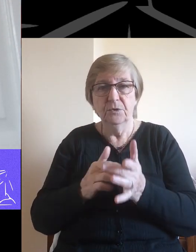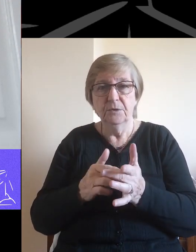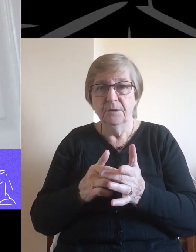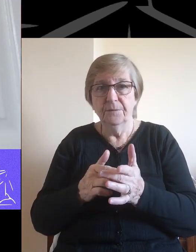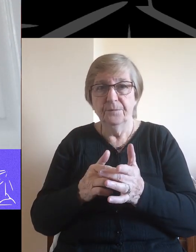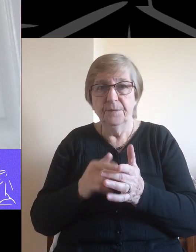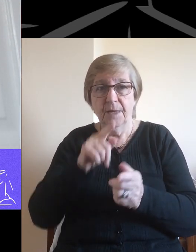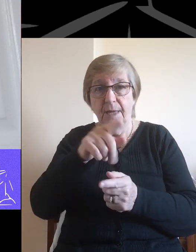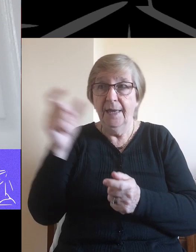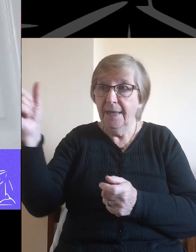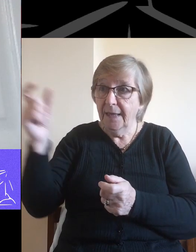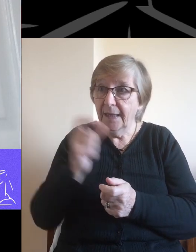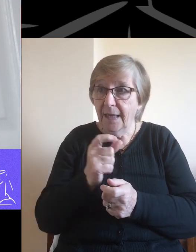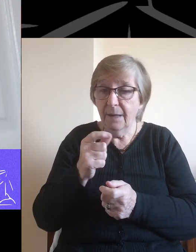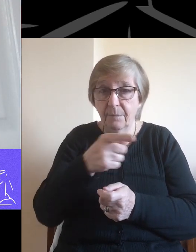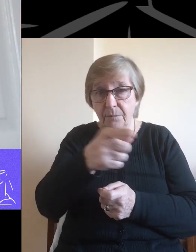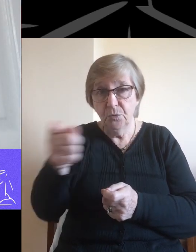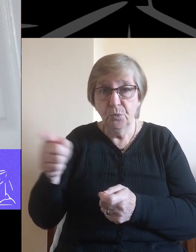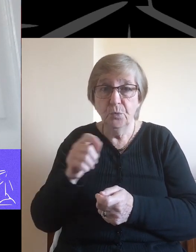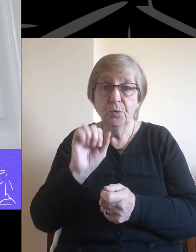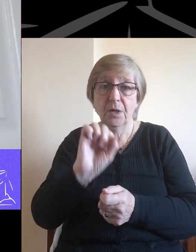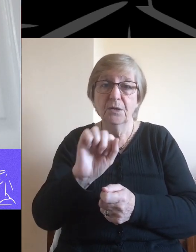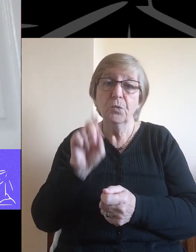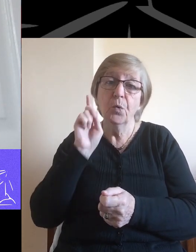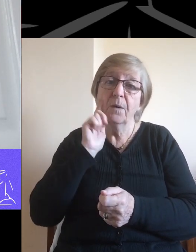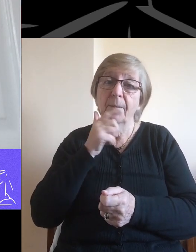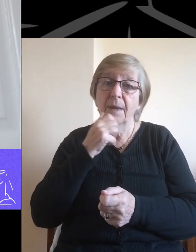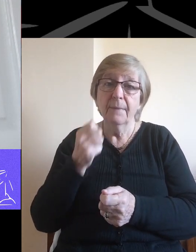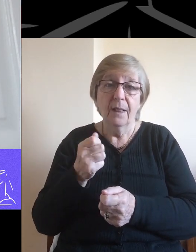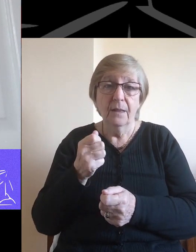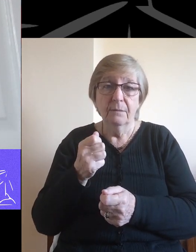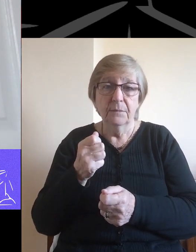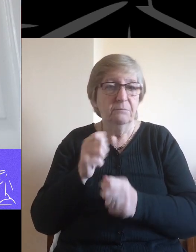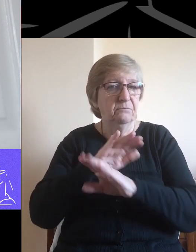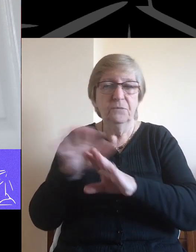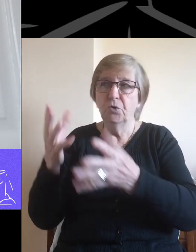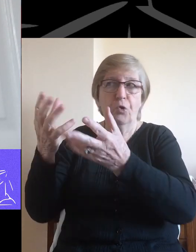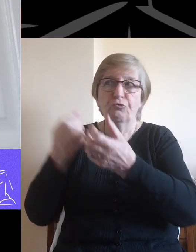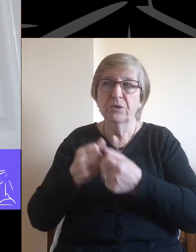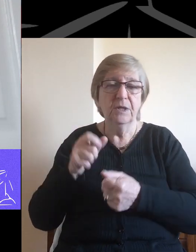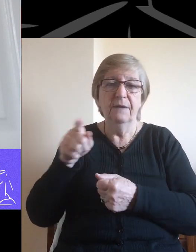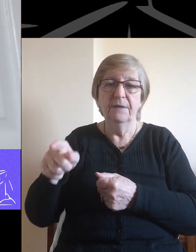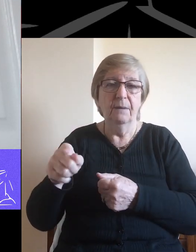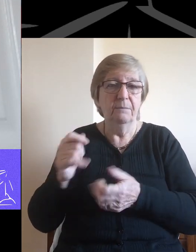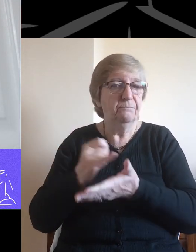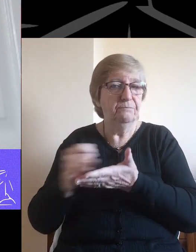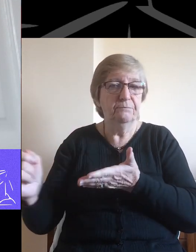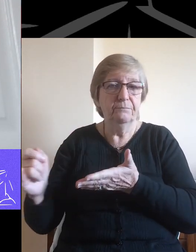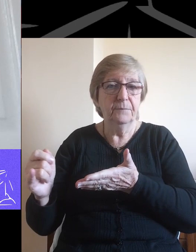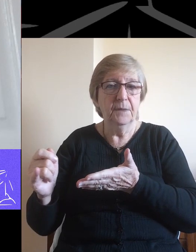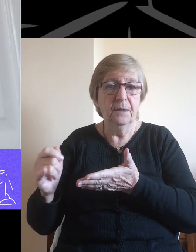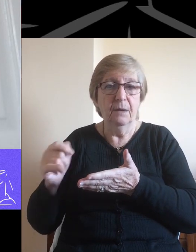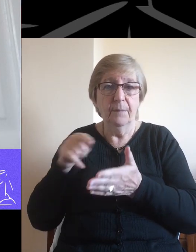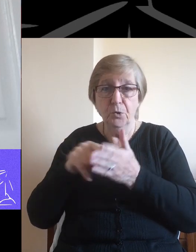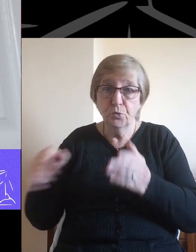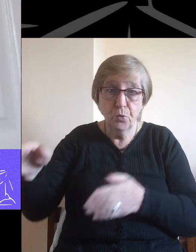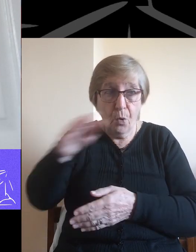the world did not recognize him. He came to that which was his own, but his own did not receive